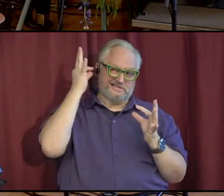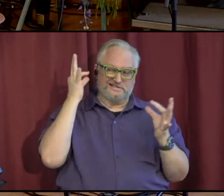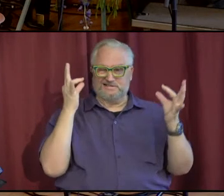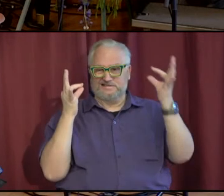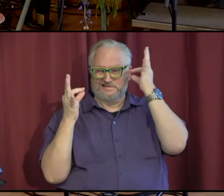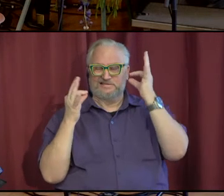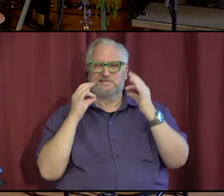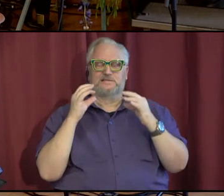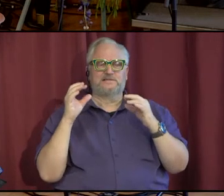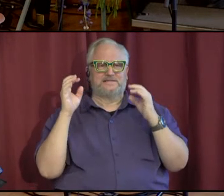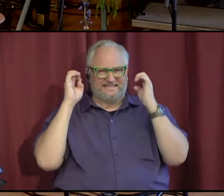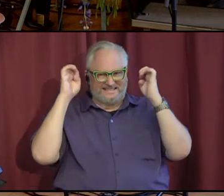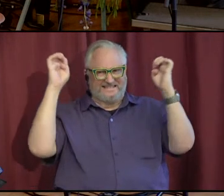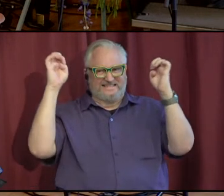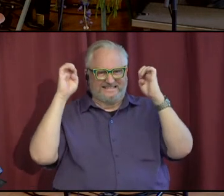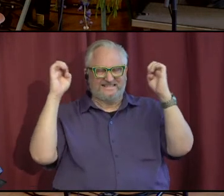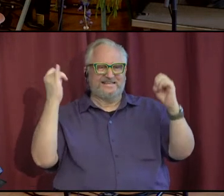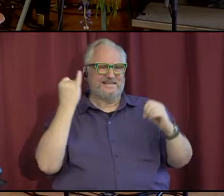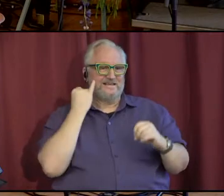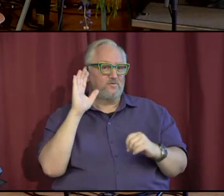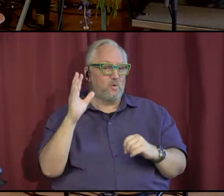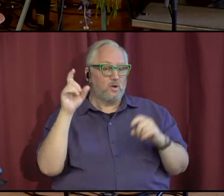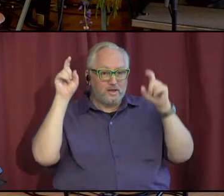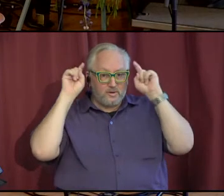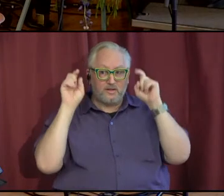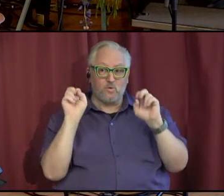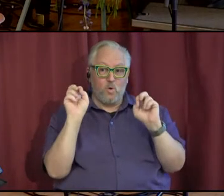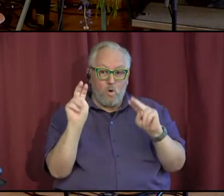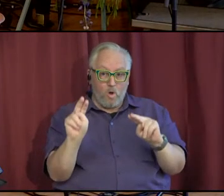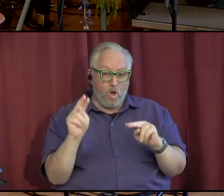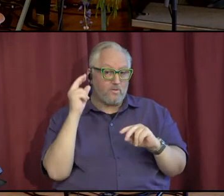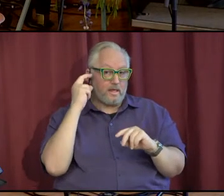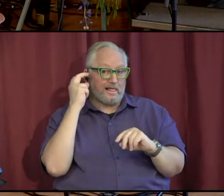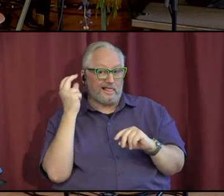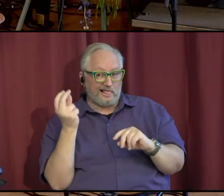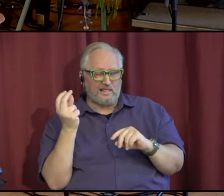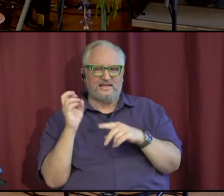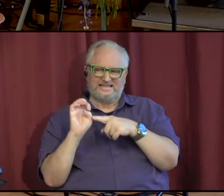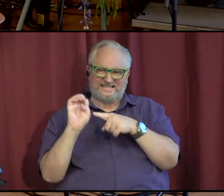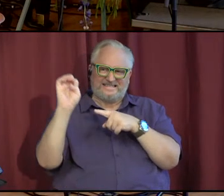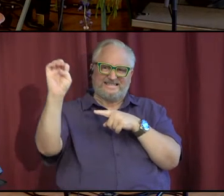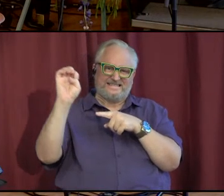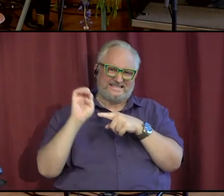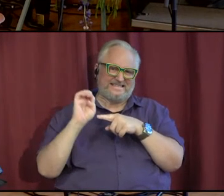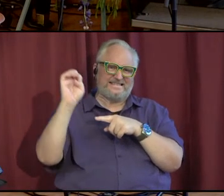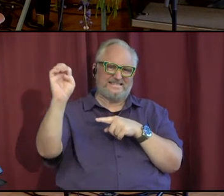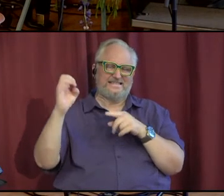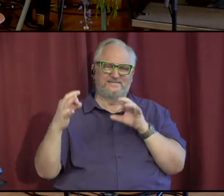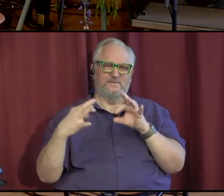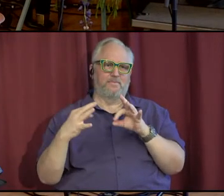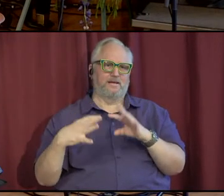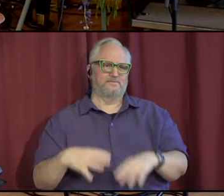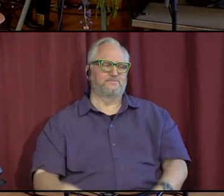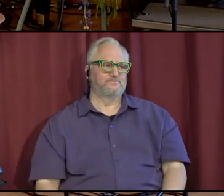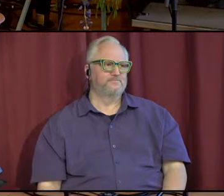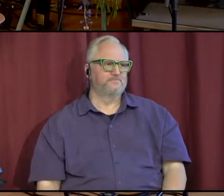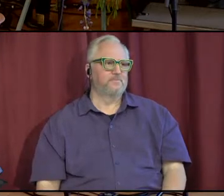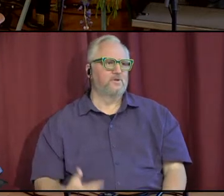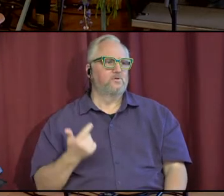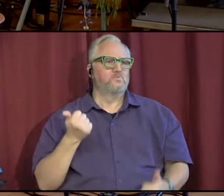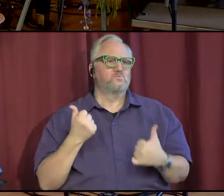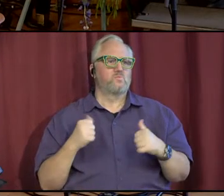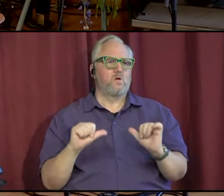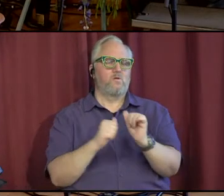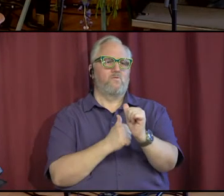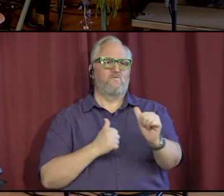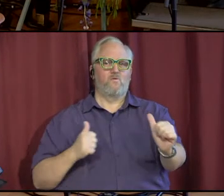ears? If your hearing aids are on and they fall out of your ears, they can cause feedback, which we'd like to avoid.